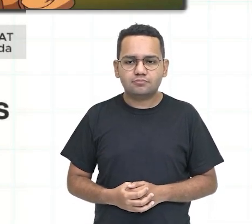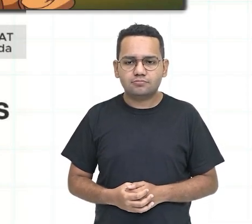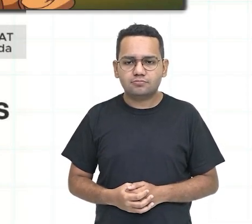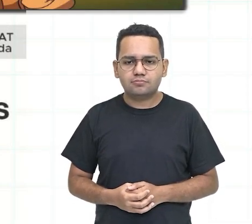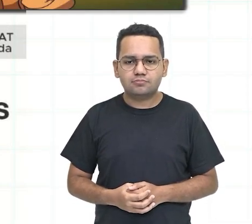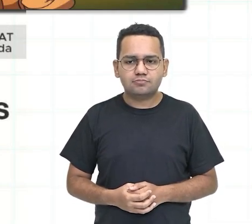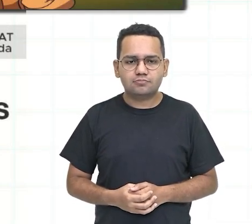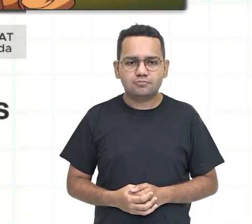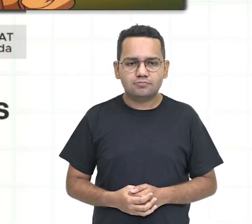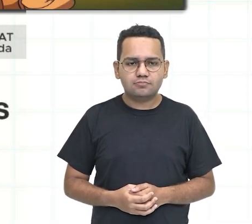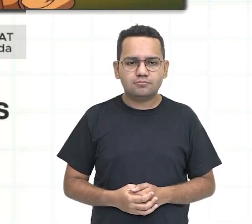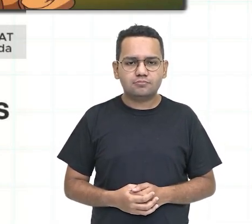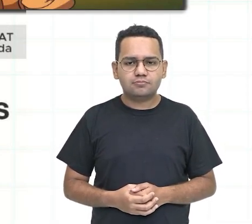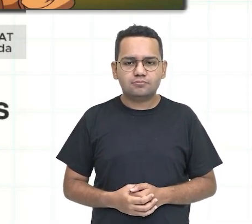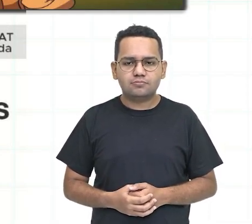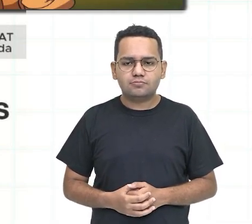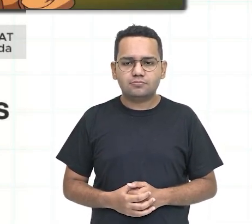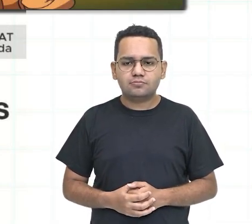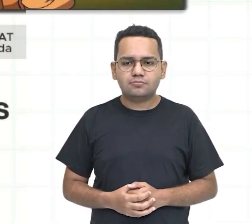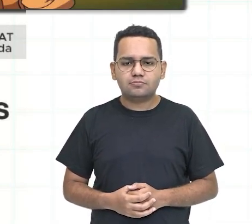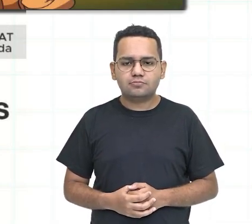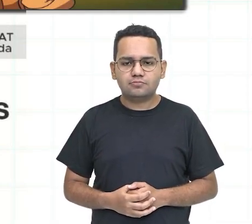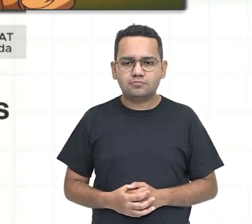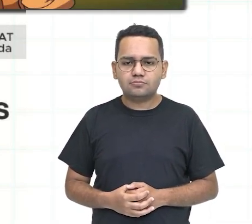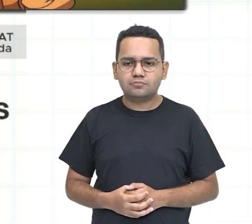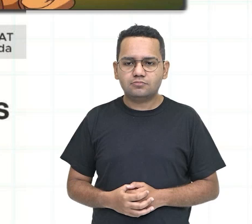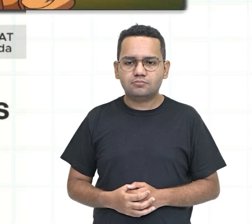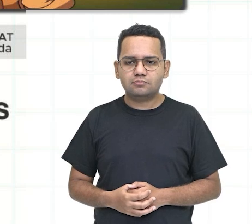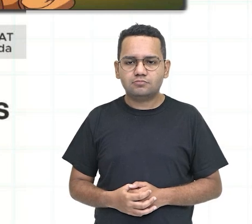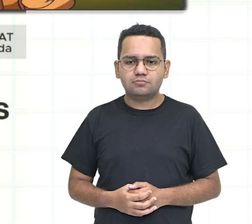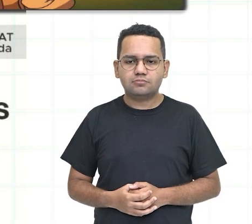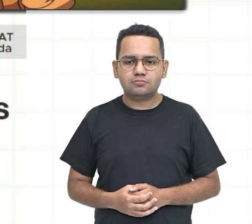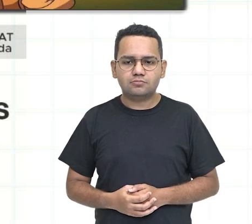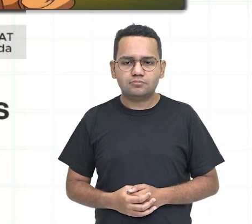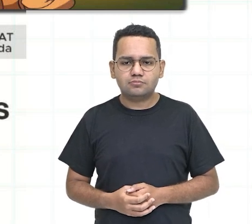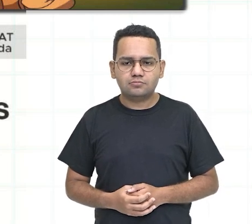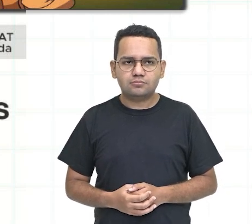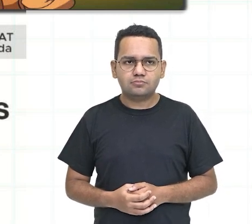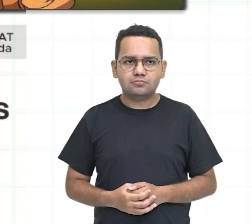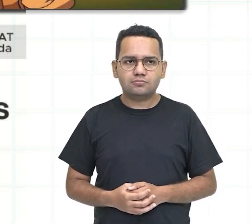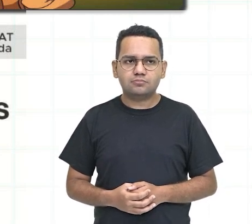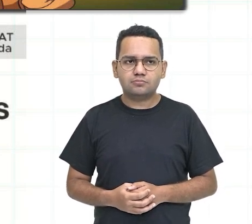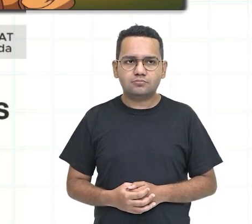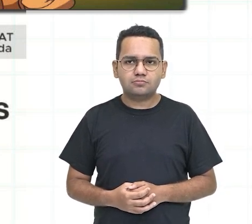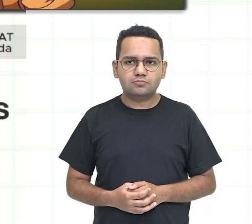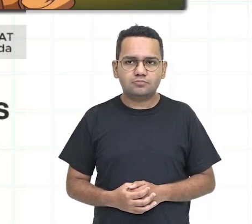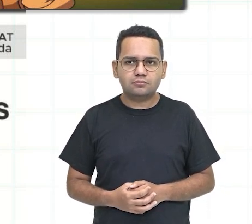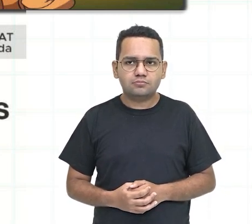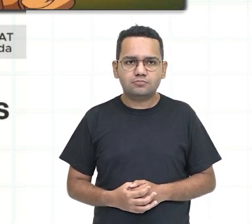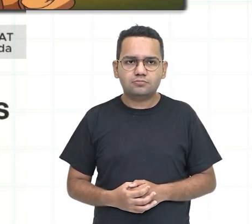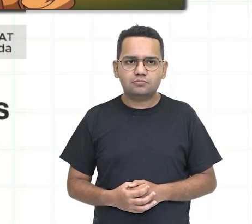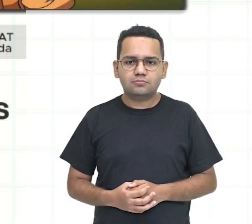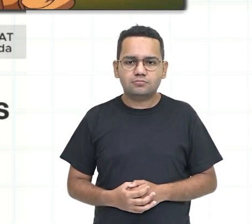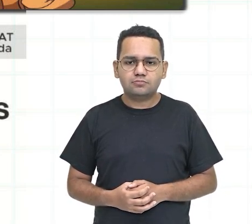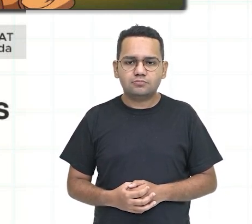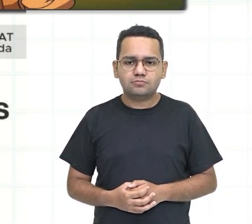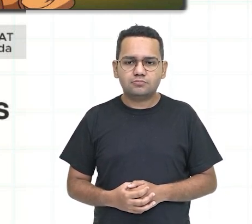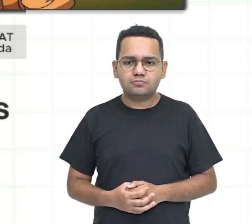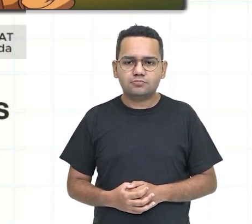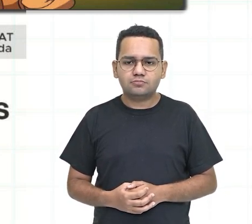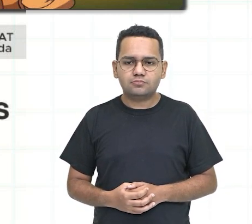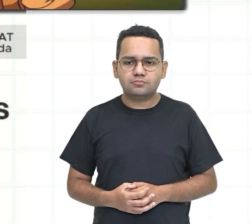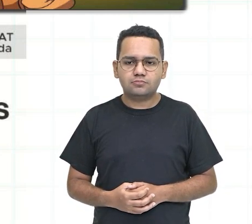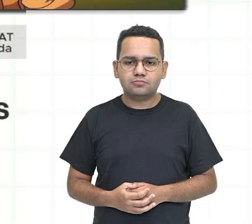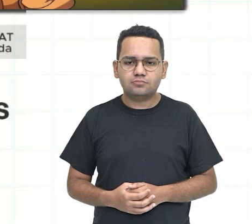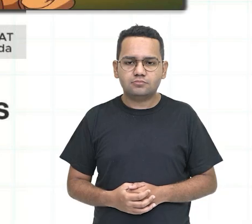Na sequência, nós temos, even after the end of colonial rule, English remained prevalent in many former colonies, serving as